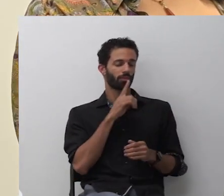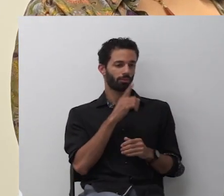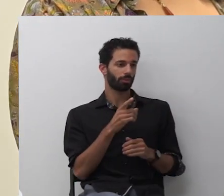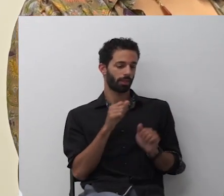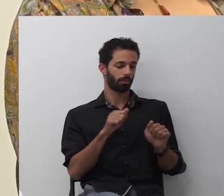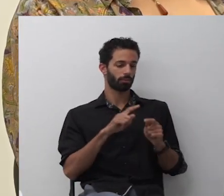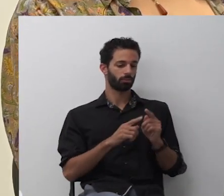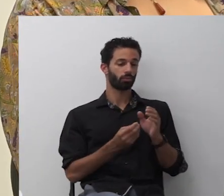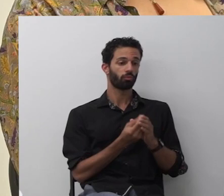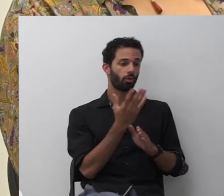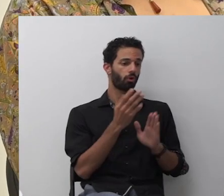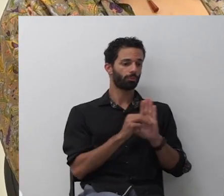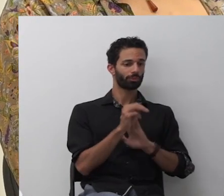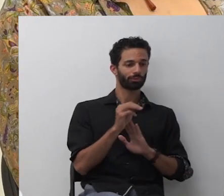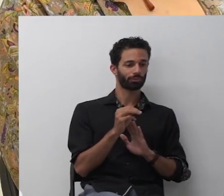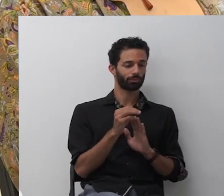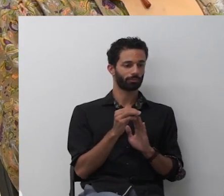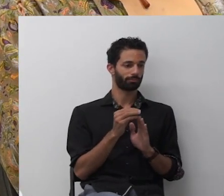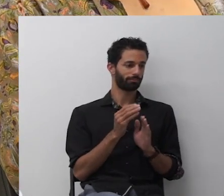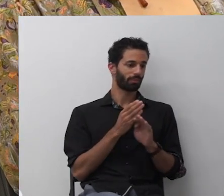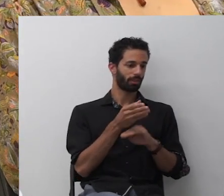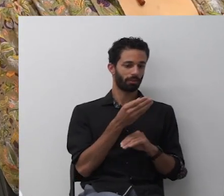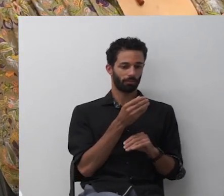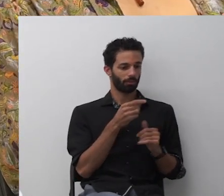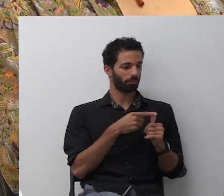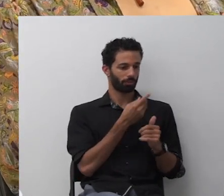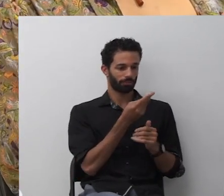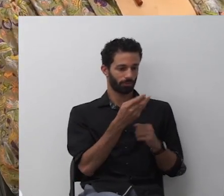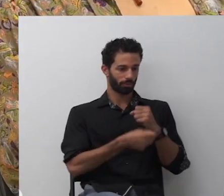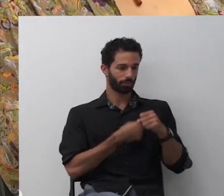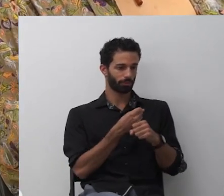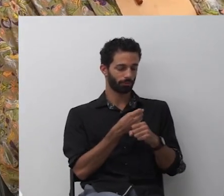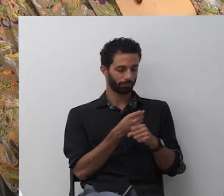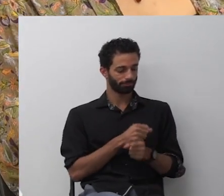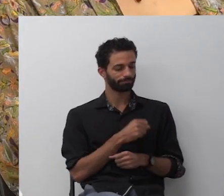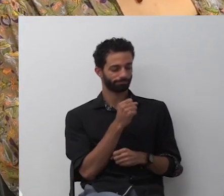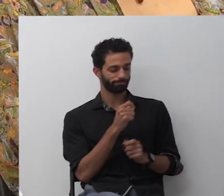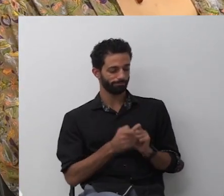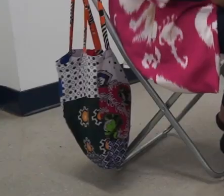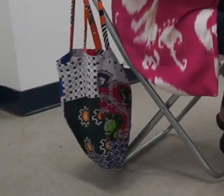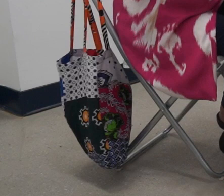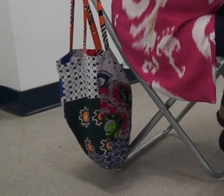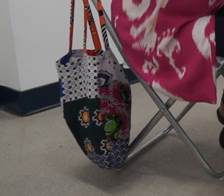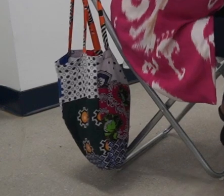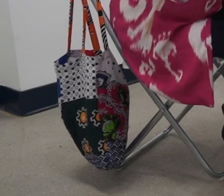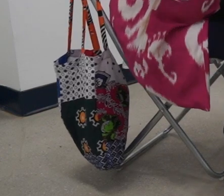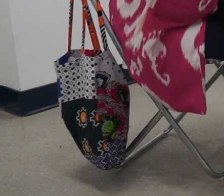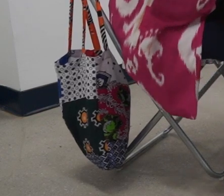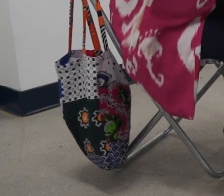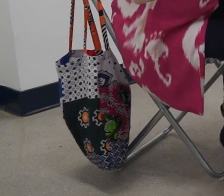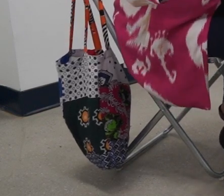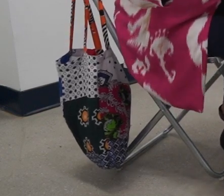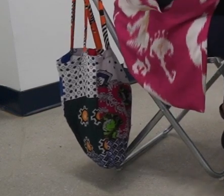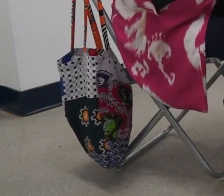and mature beyond the first like several years or whatever. Yeah, exactly. Well,